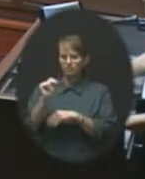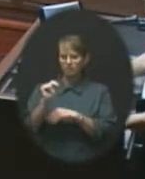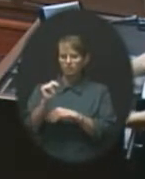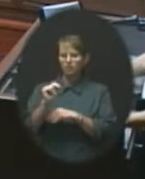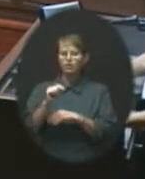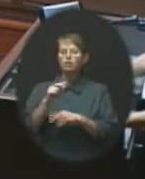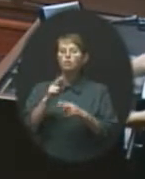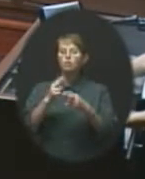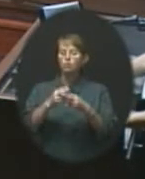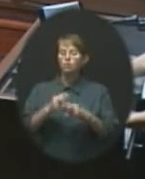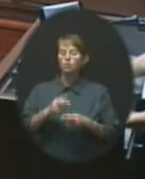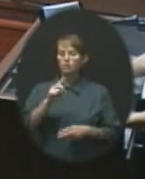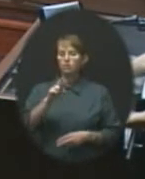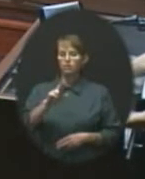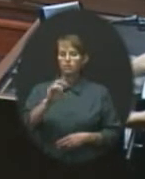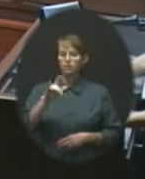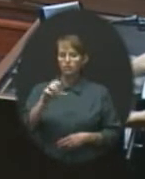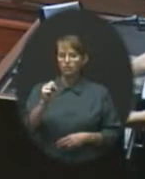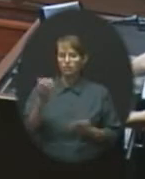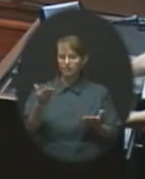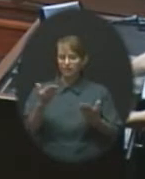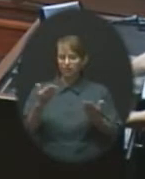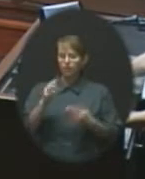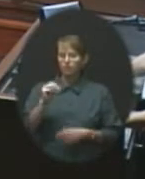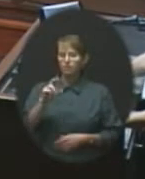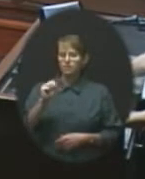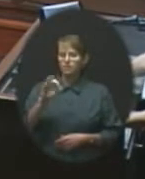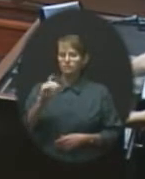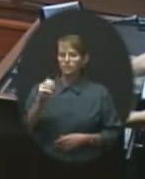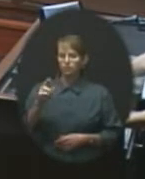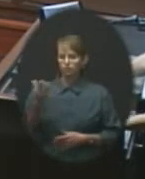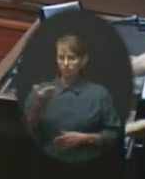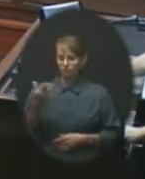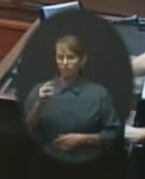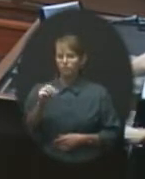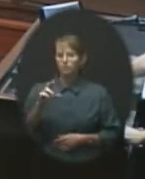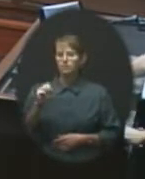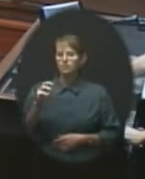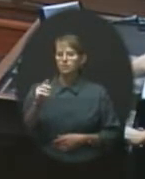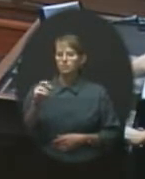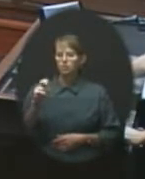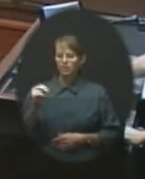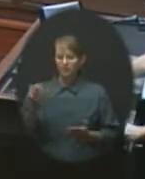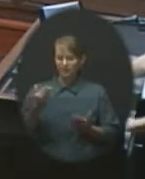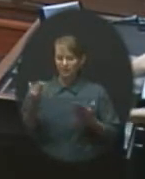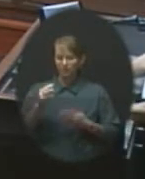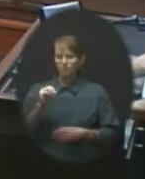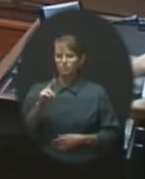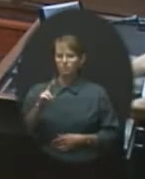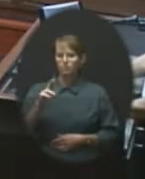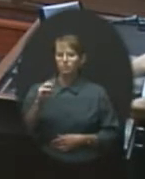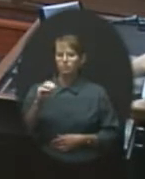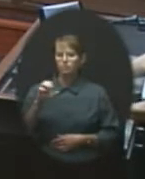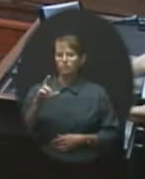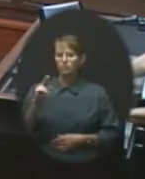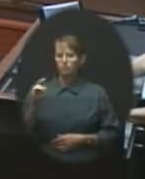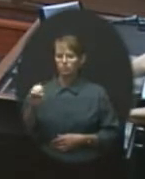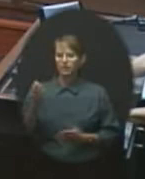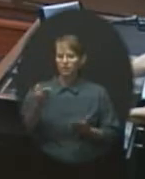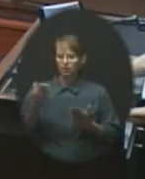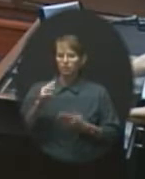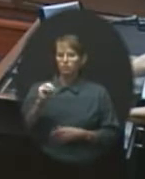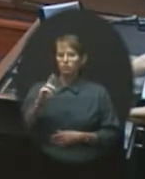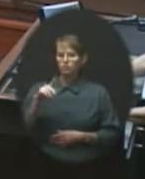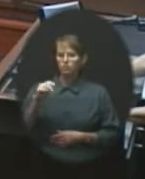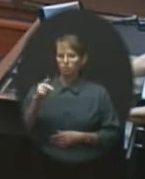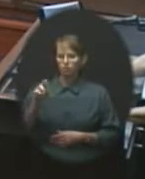Dr. Daniels. Here. Mrs. Spelter. Here. Mrs. Martin. Here. Mr. McCune. Here. Mr. Parker. Here. Mr. Poland. Here.